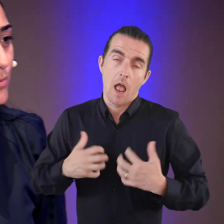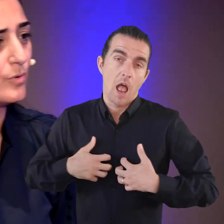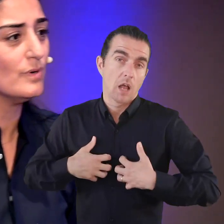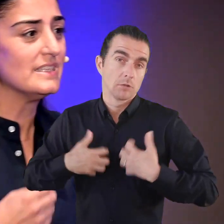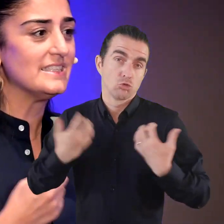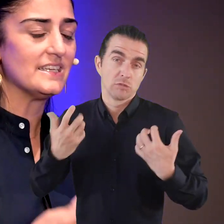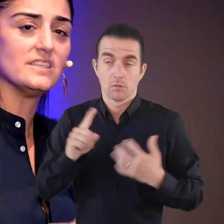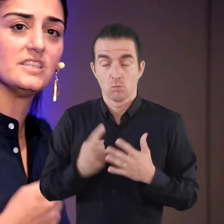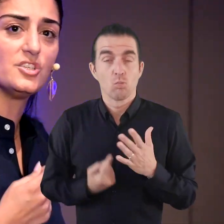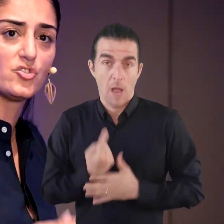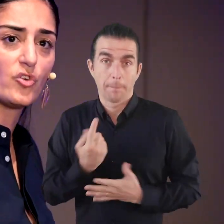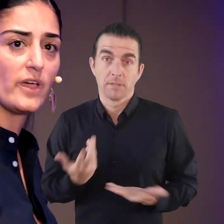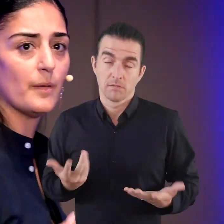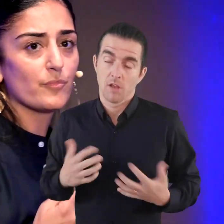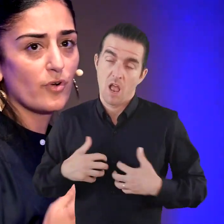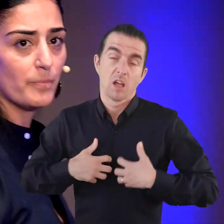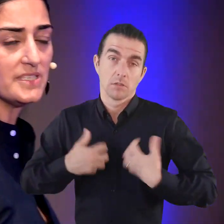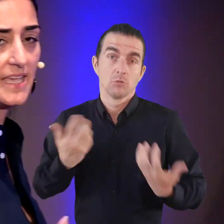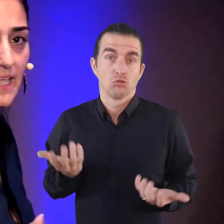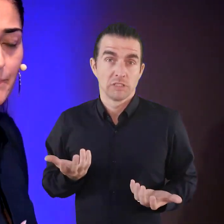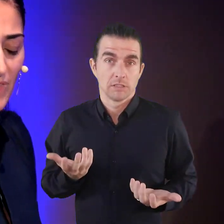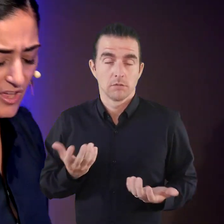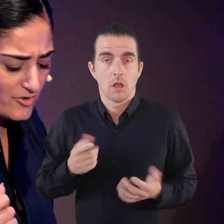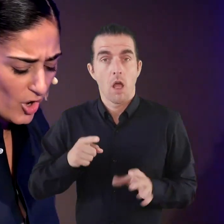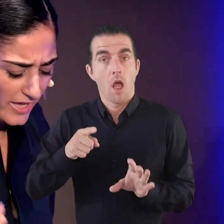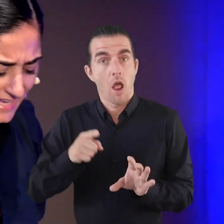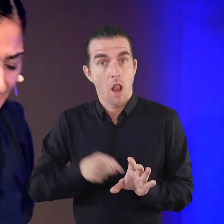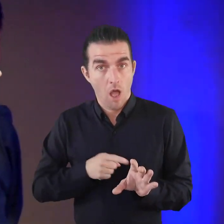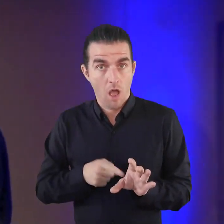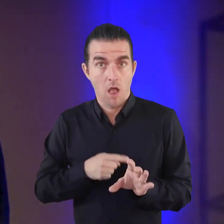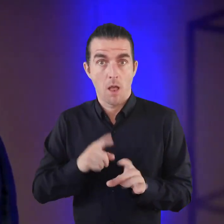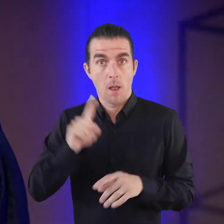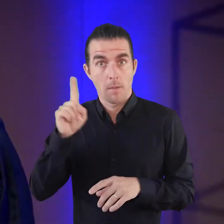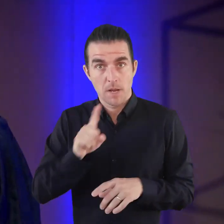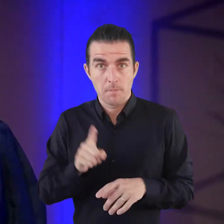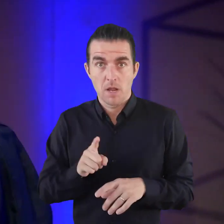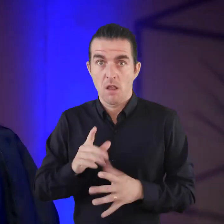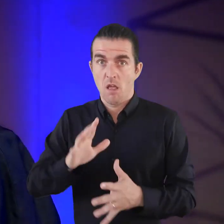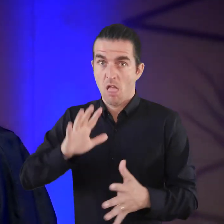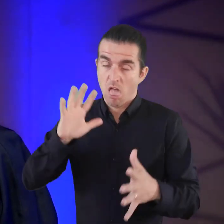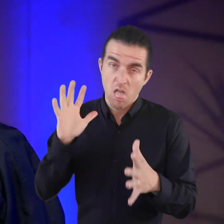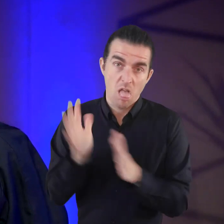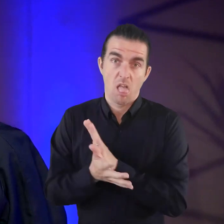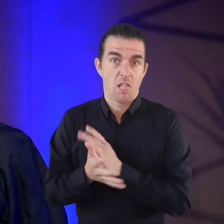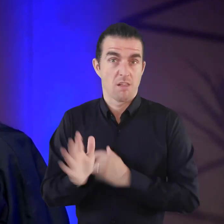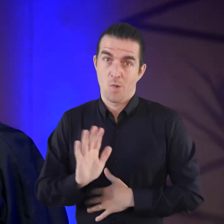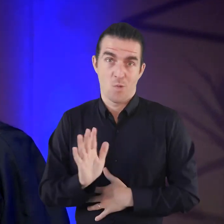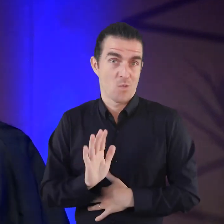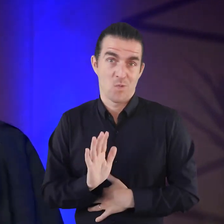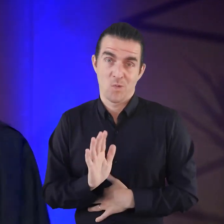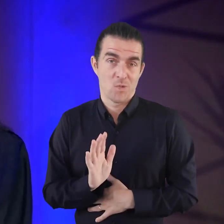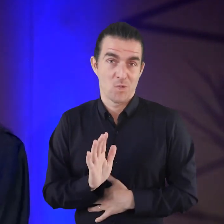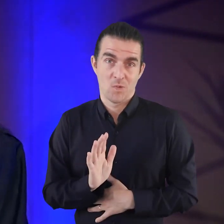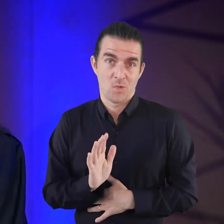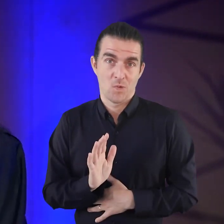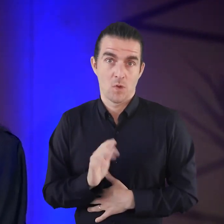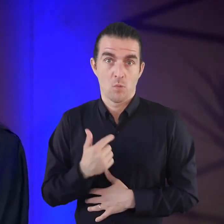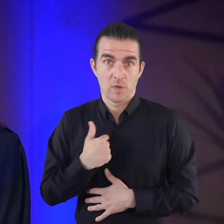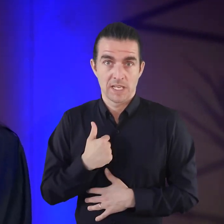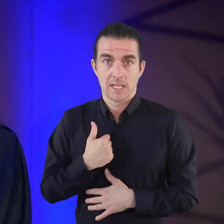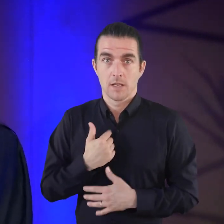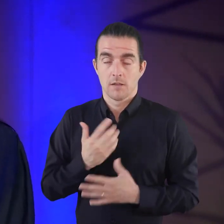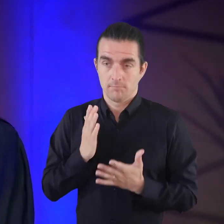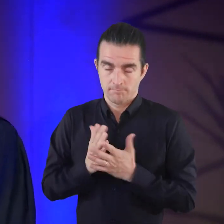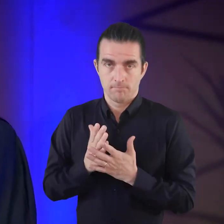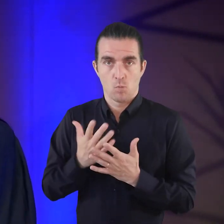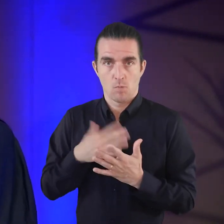young people didn't destroy property. Not here. We, the alternative voice, went out to the